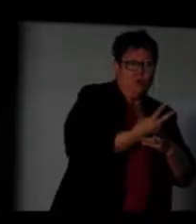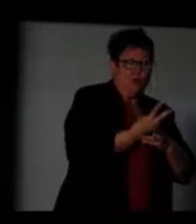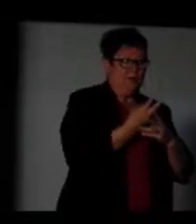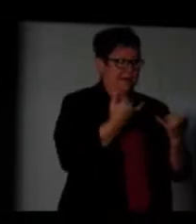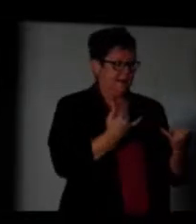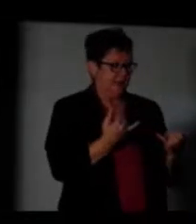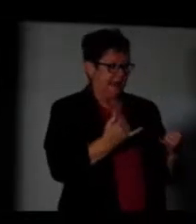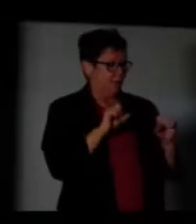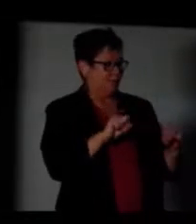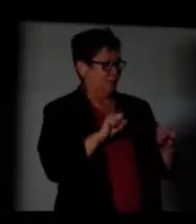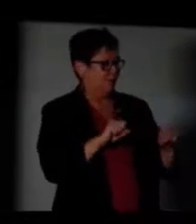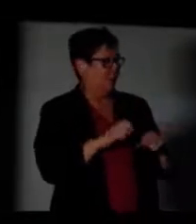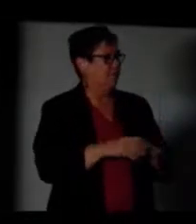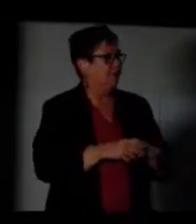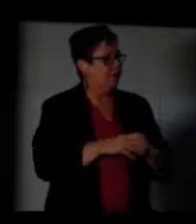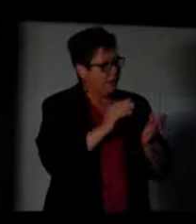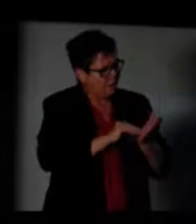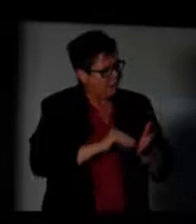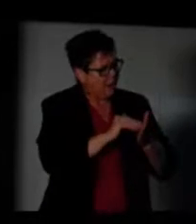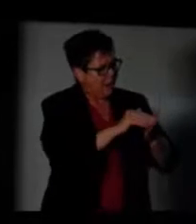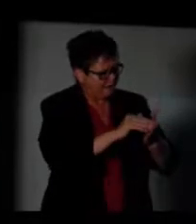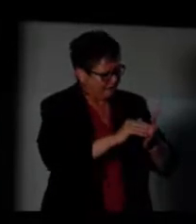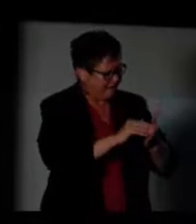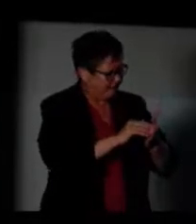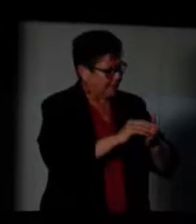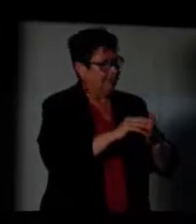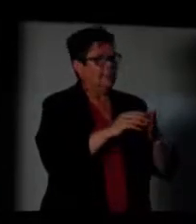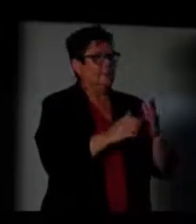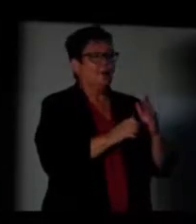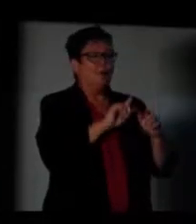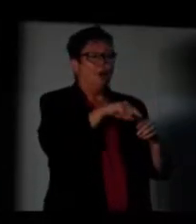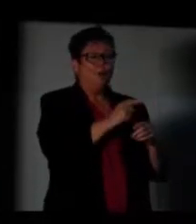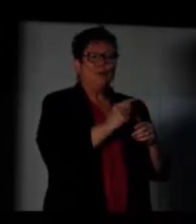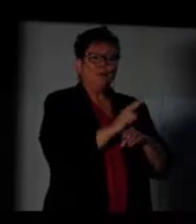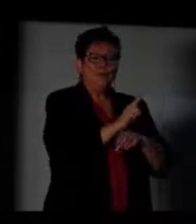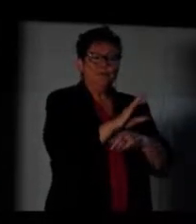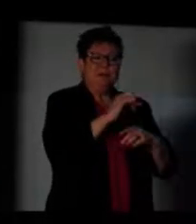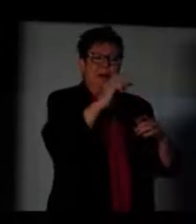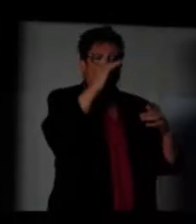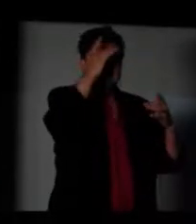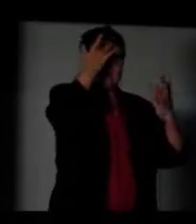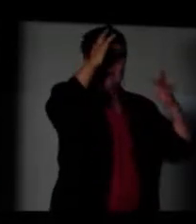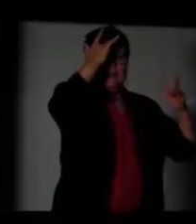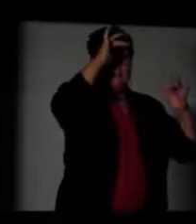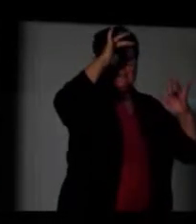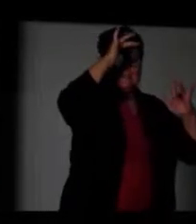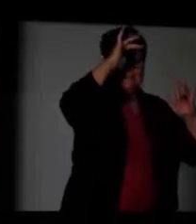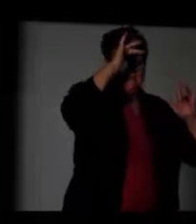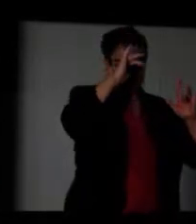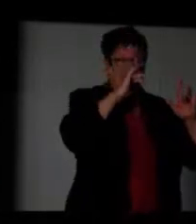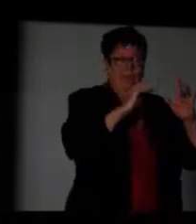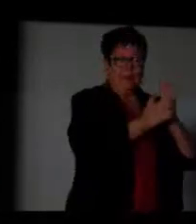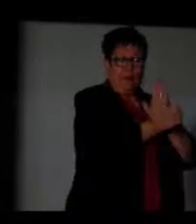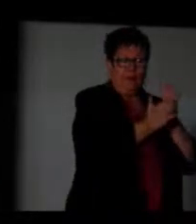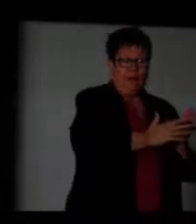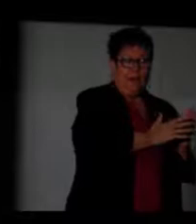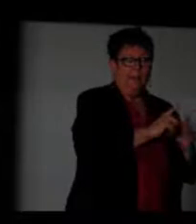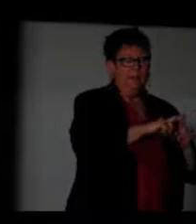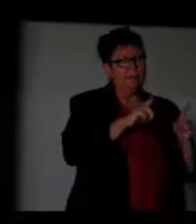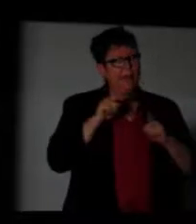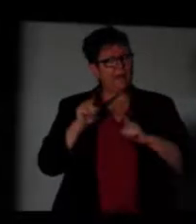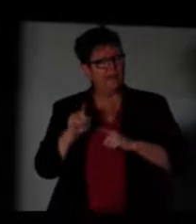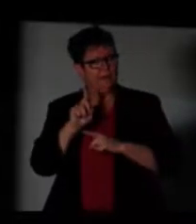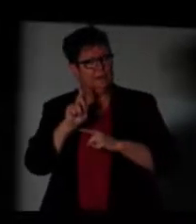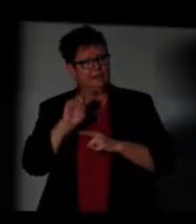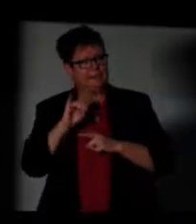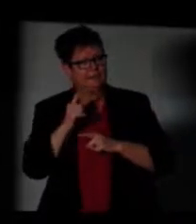Then they're often, at the moment, largely known by elites, by the learned, and yet digital technologies